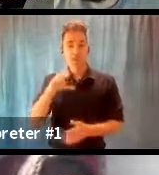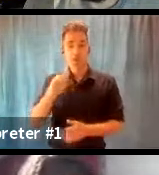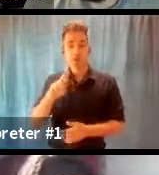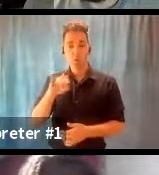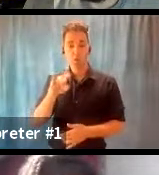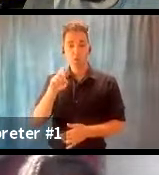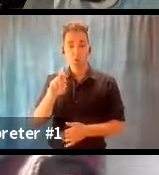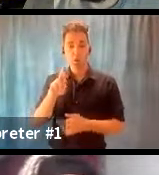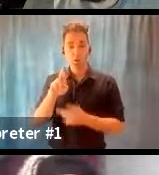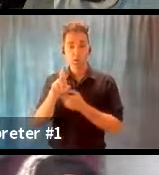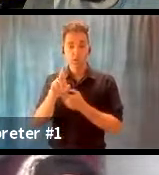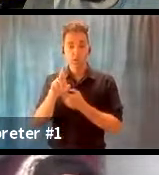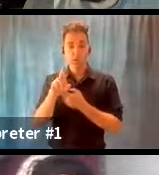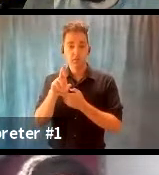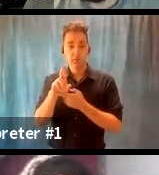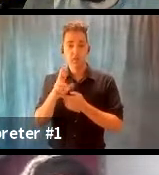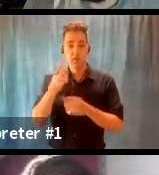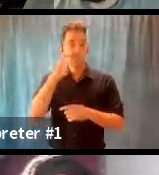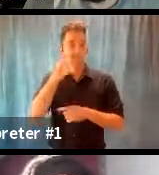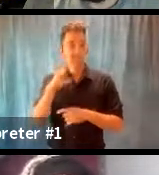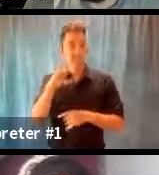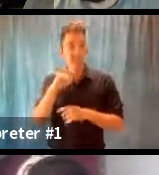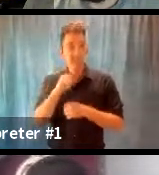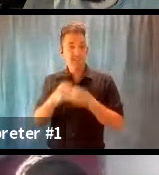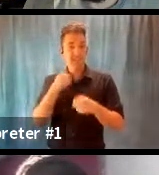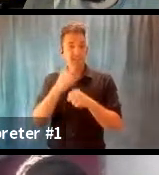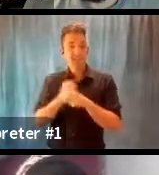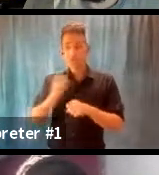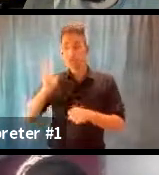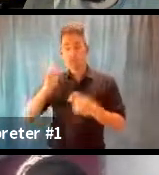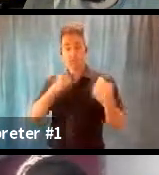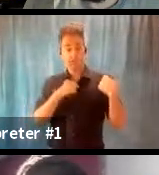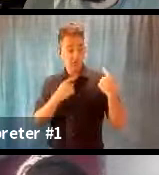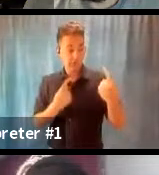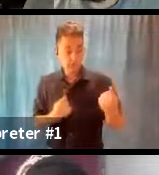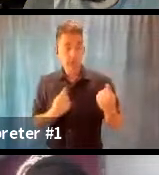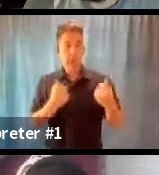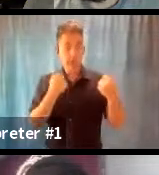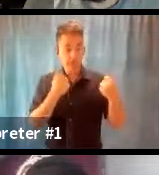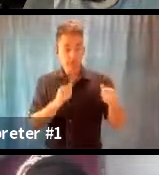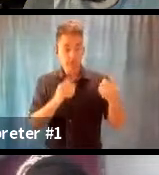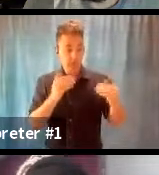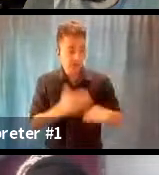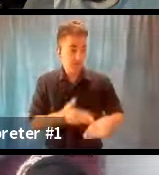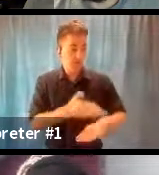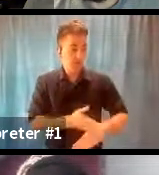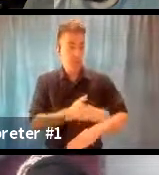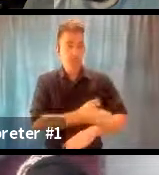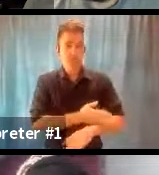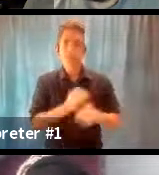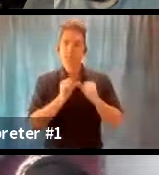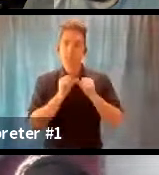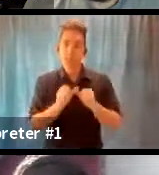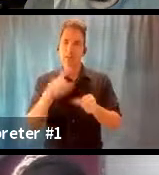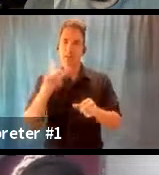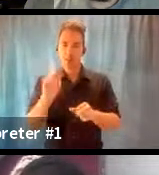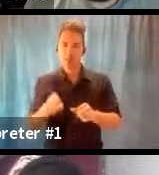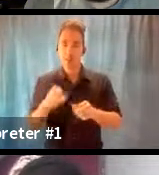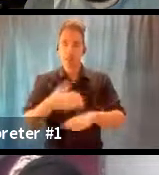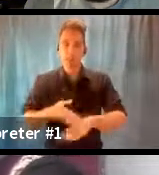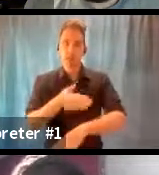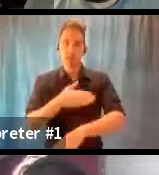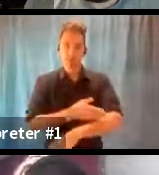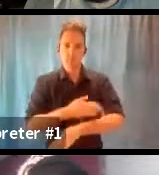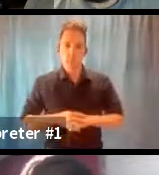Recovery Act dollars to breathe new life into North St. Louis and parts of South St. Louis. We can use these funds to build